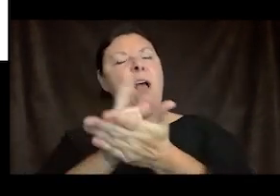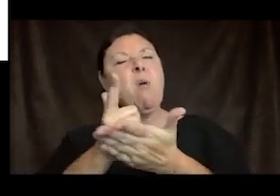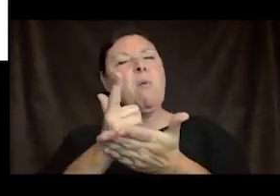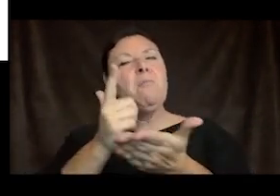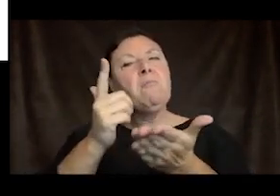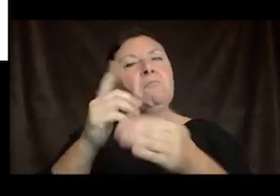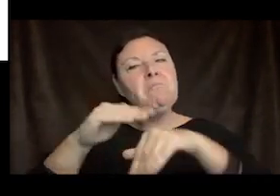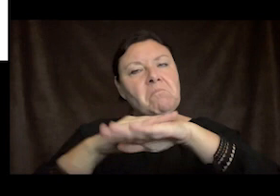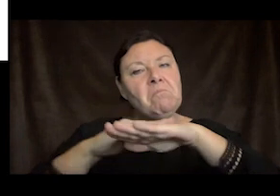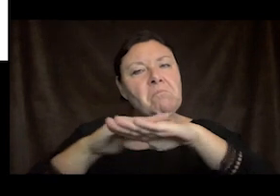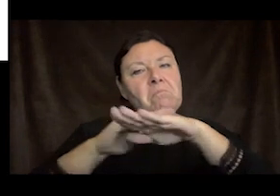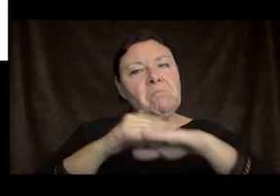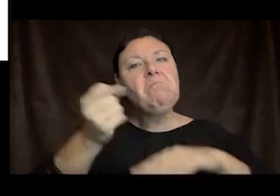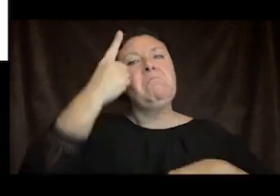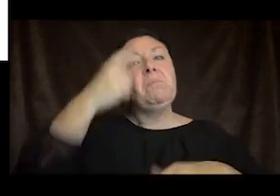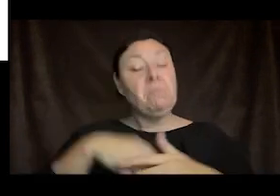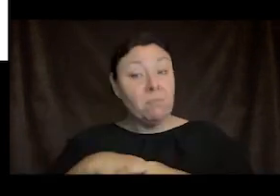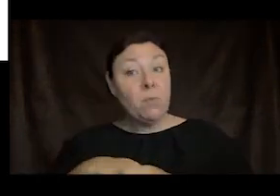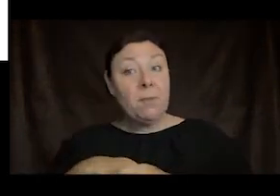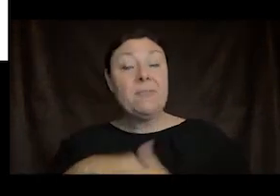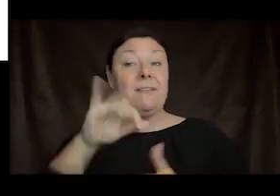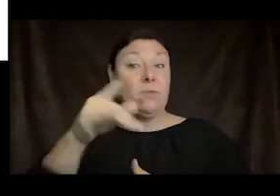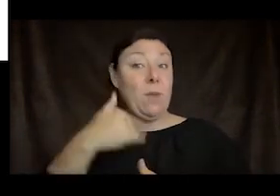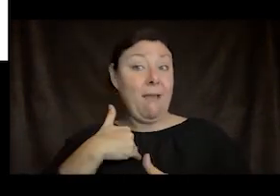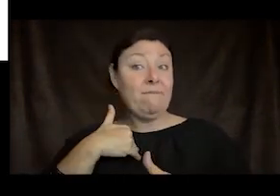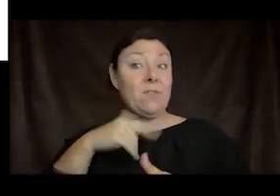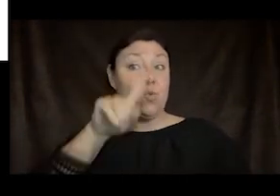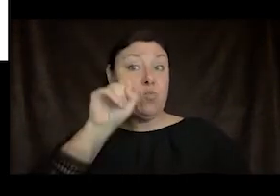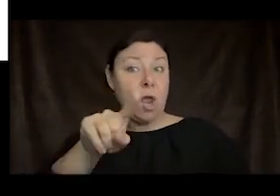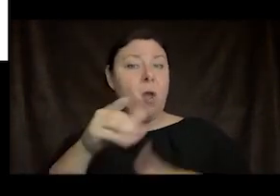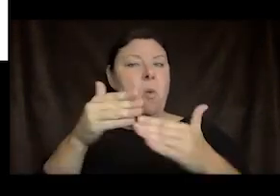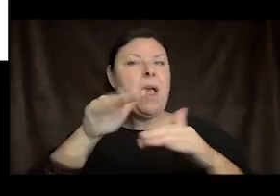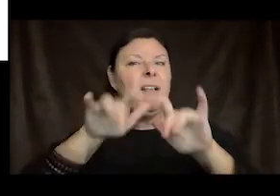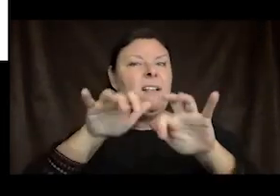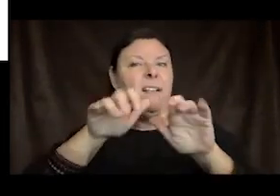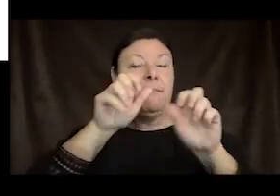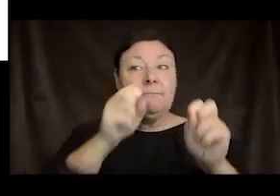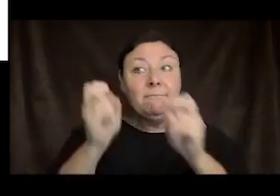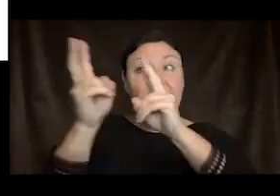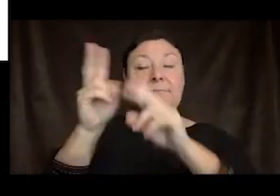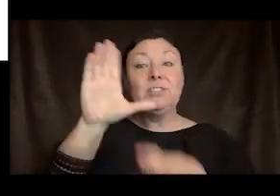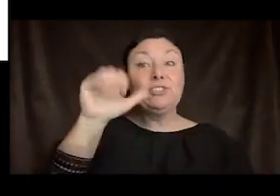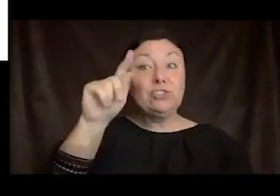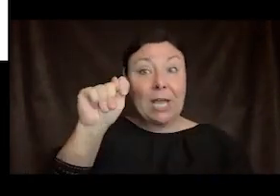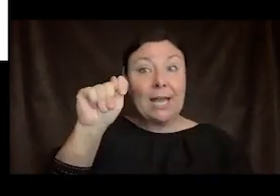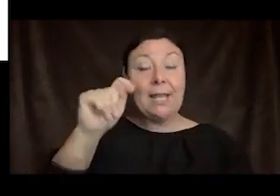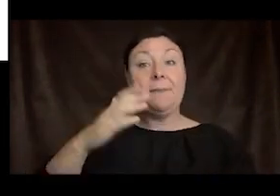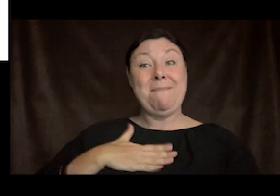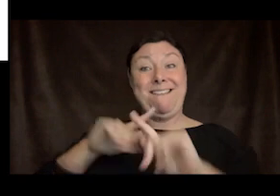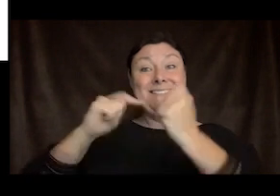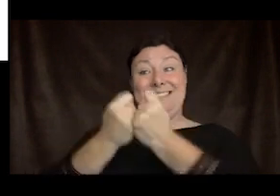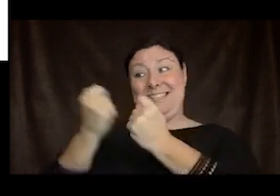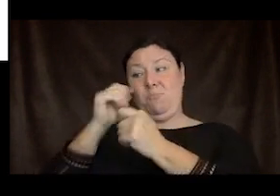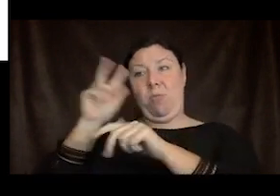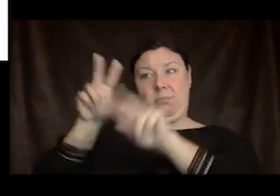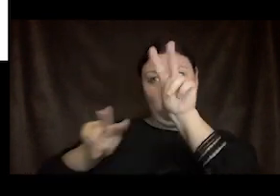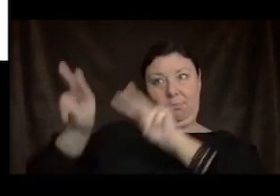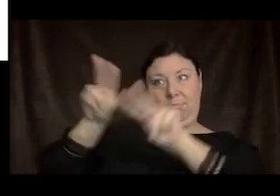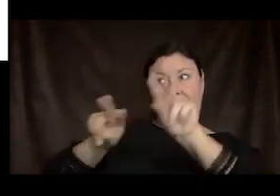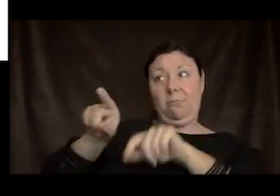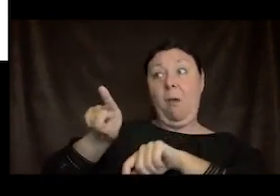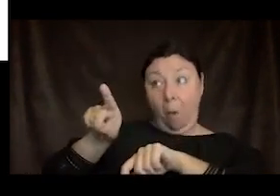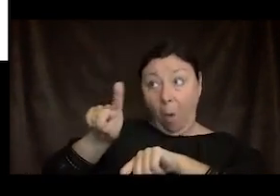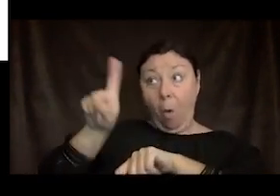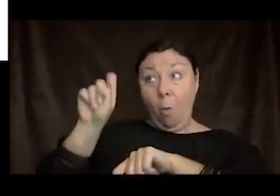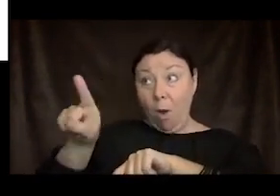questions, we ask that you put it in the chat, and that chat will be monitored. So myself and